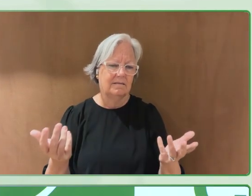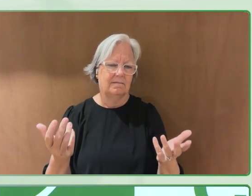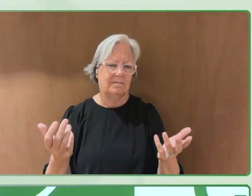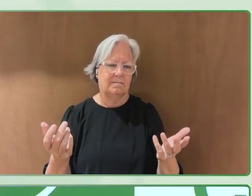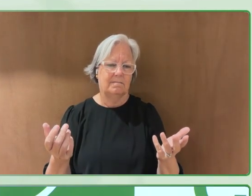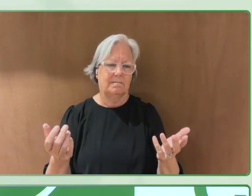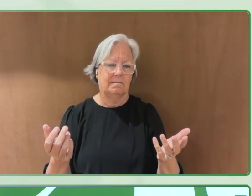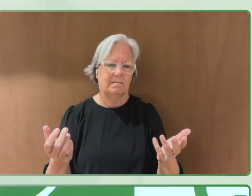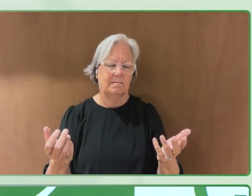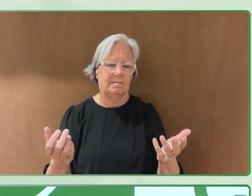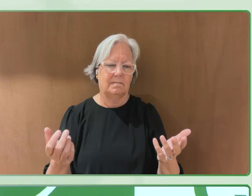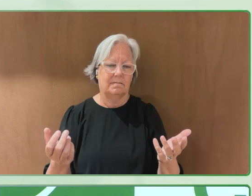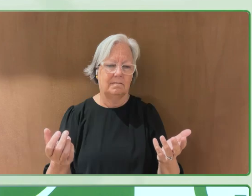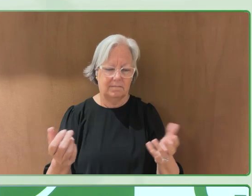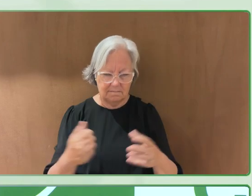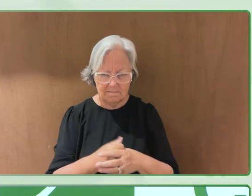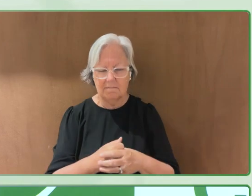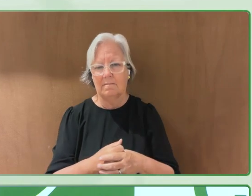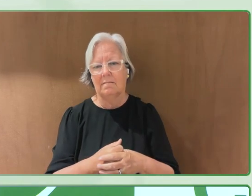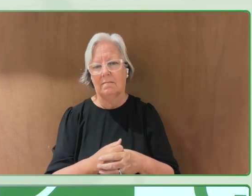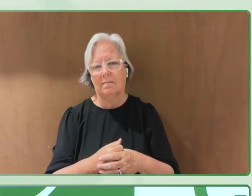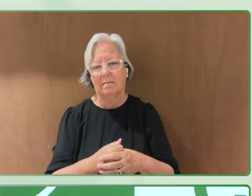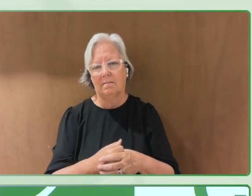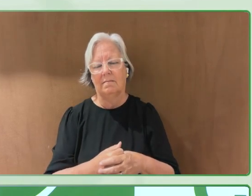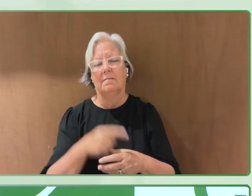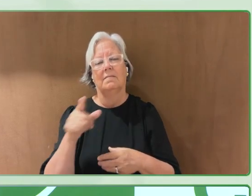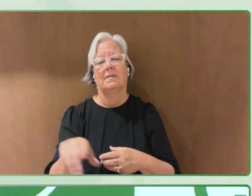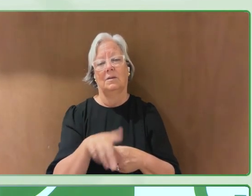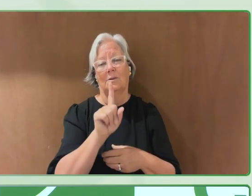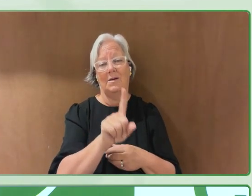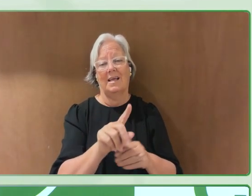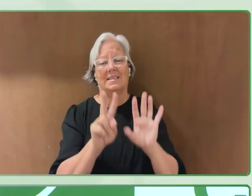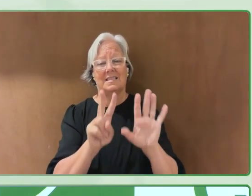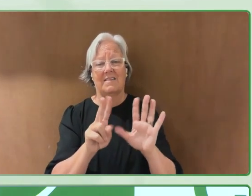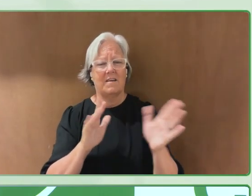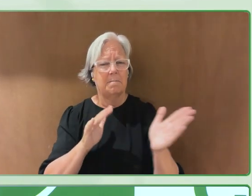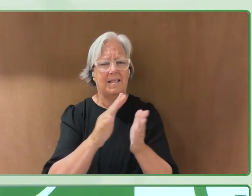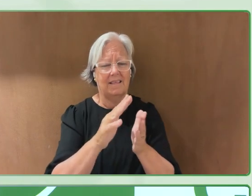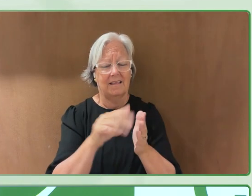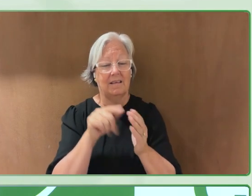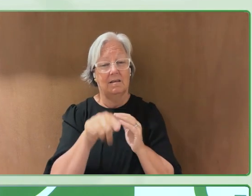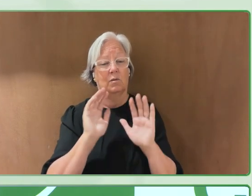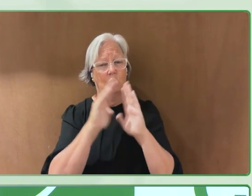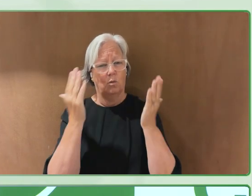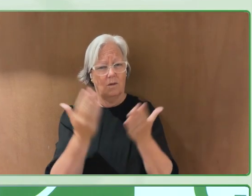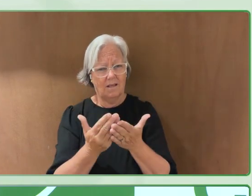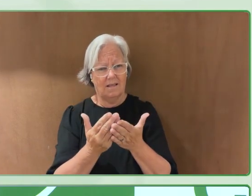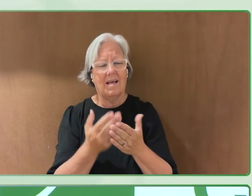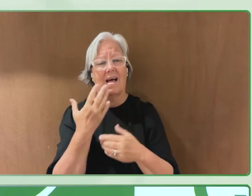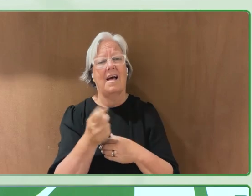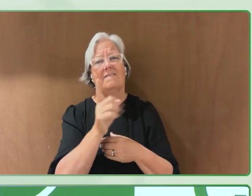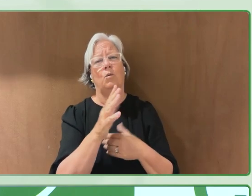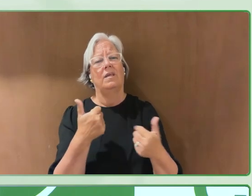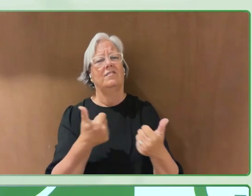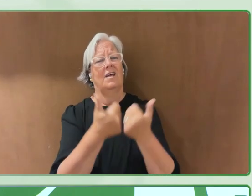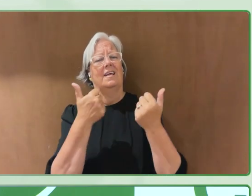And Wamiq is not alone. It's 70 million people across the globe facing that particular challenge every single day. If